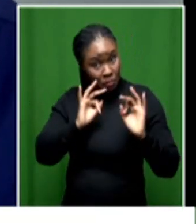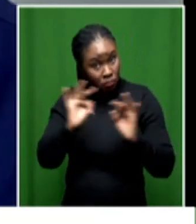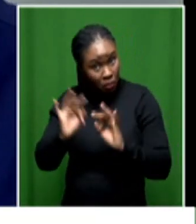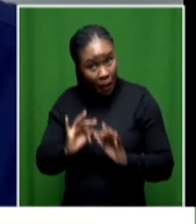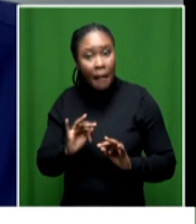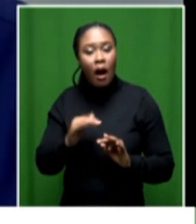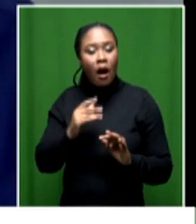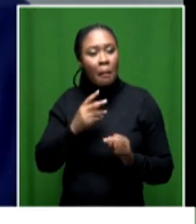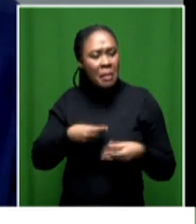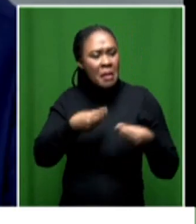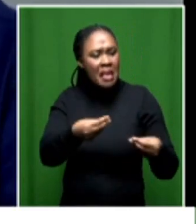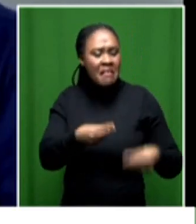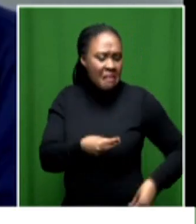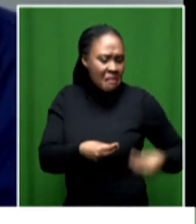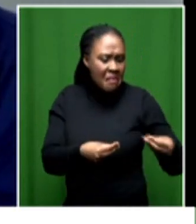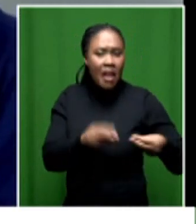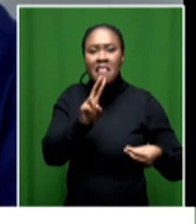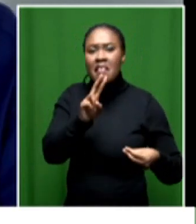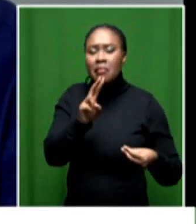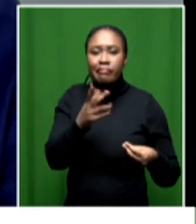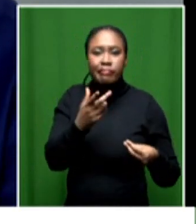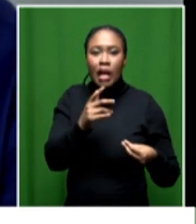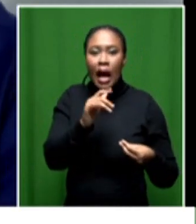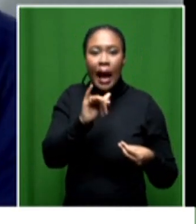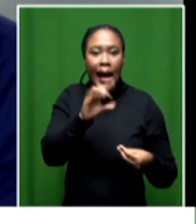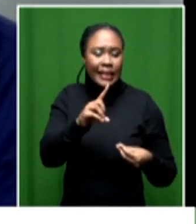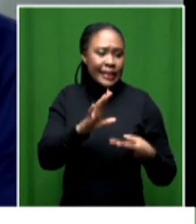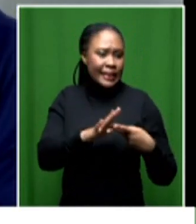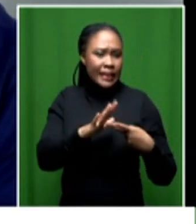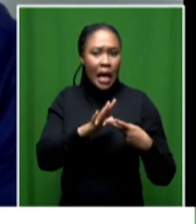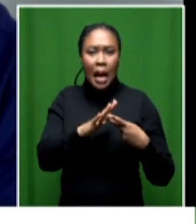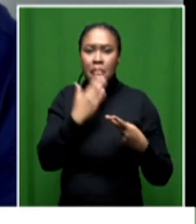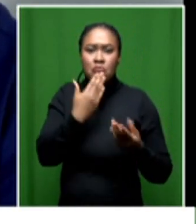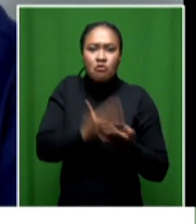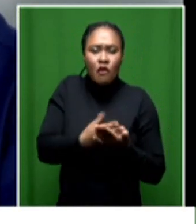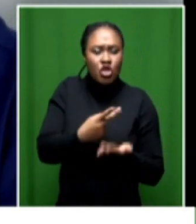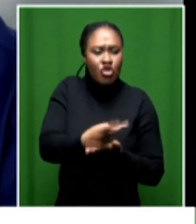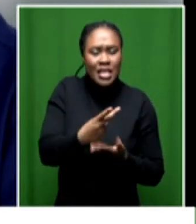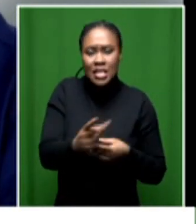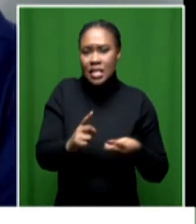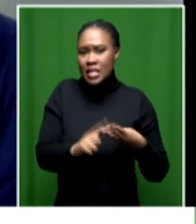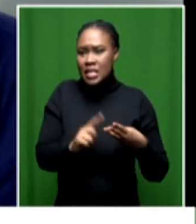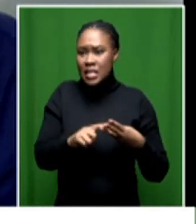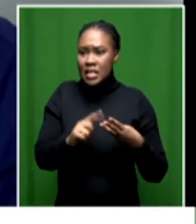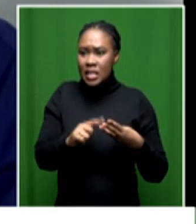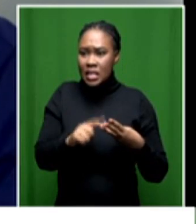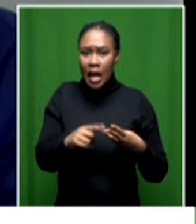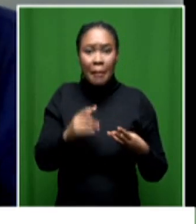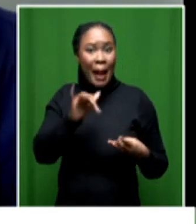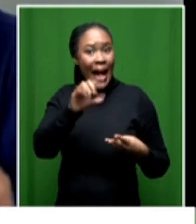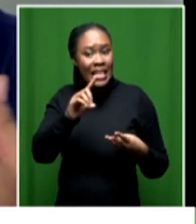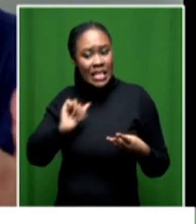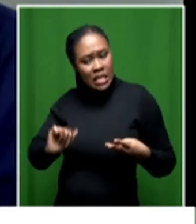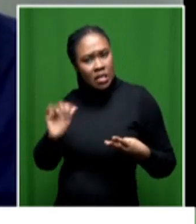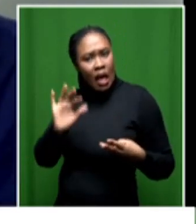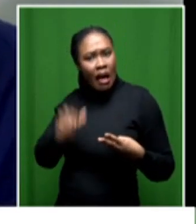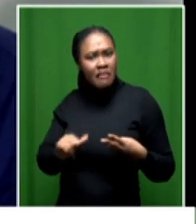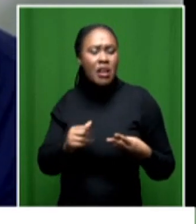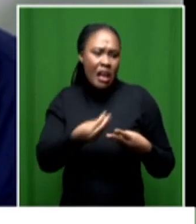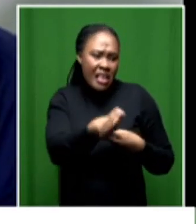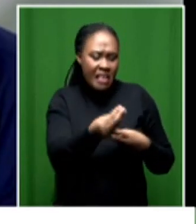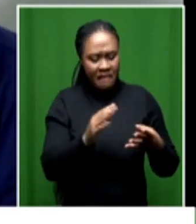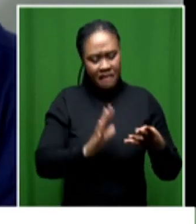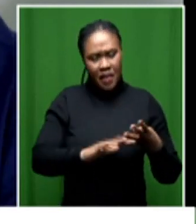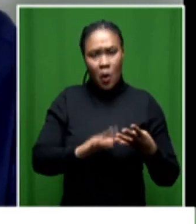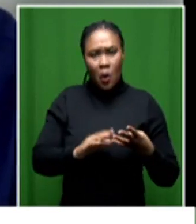residence card, look at my bank statements, proof of address, let me look at your South African identification card, let me look at the